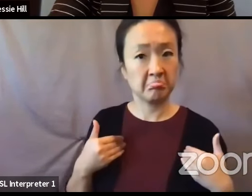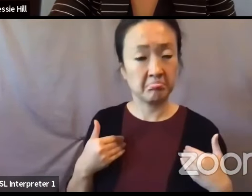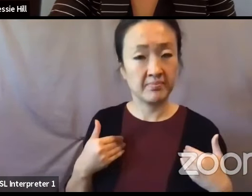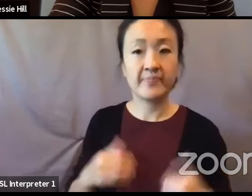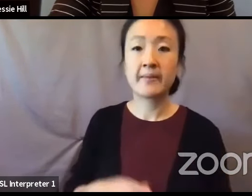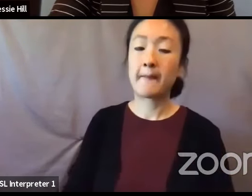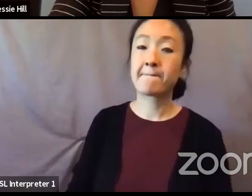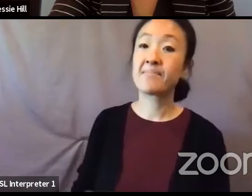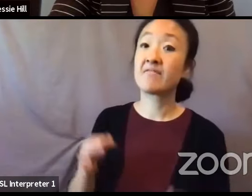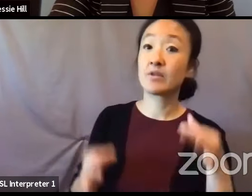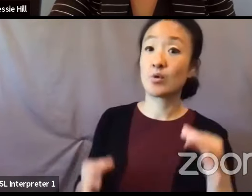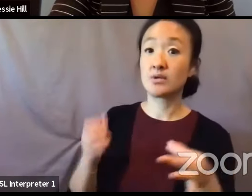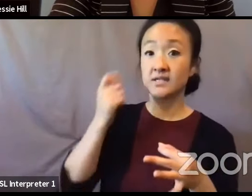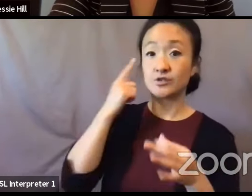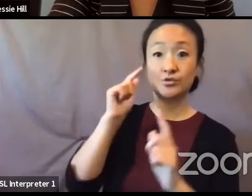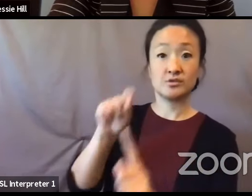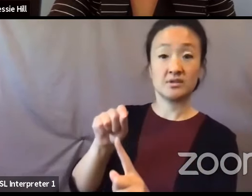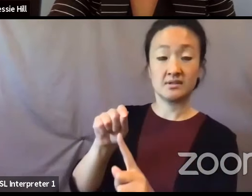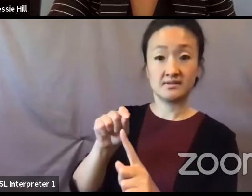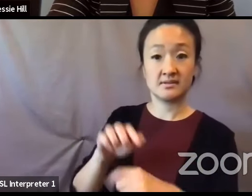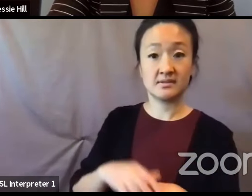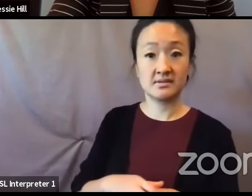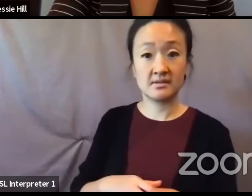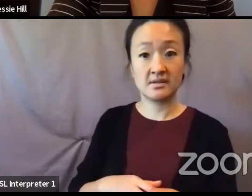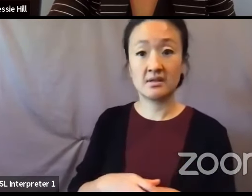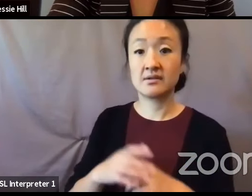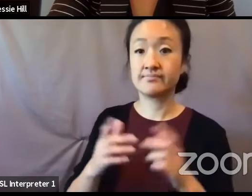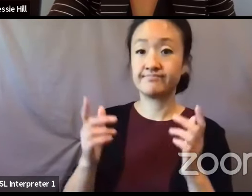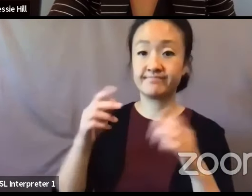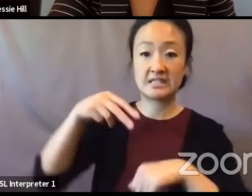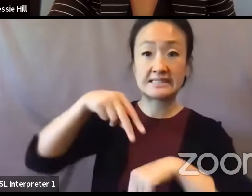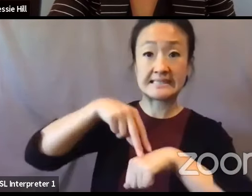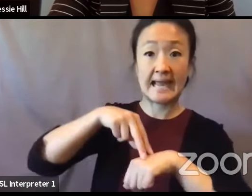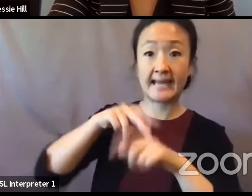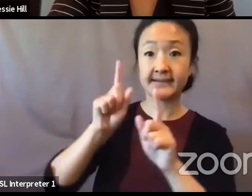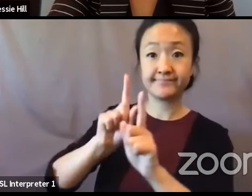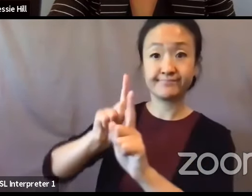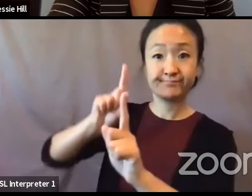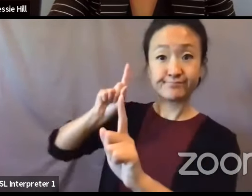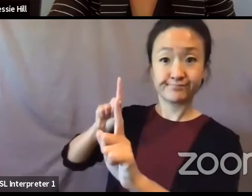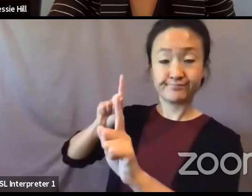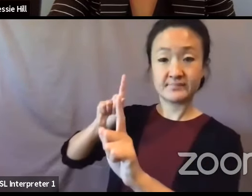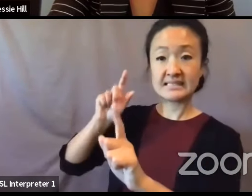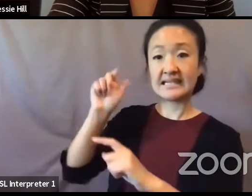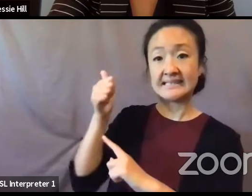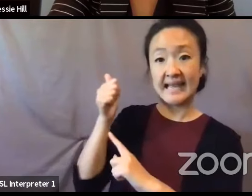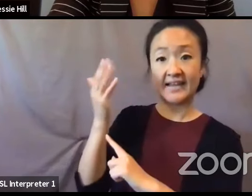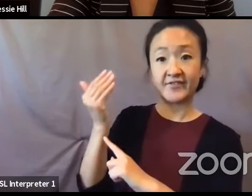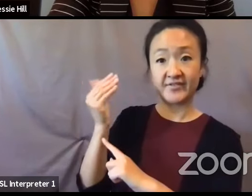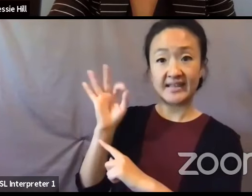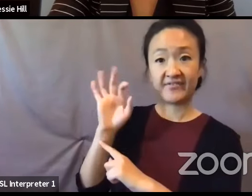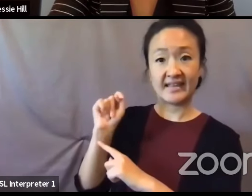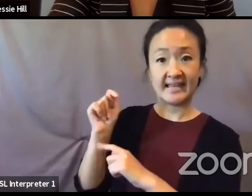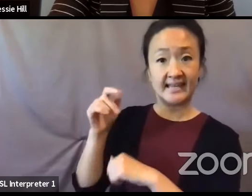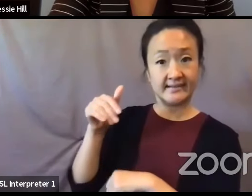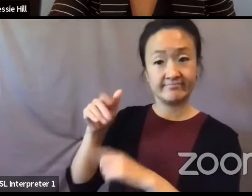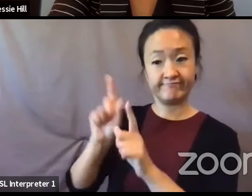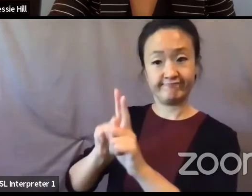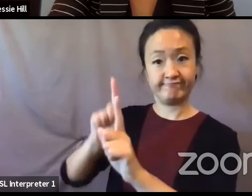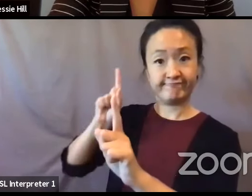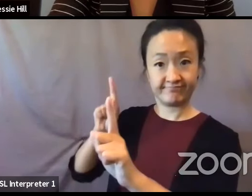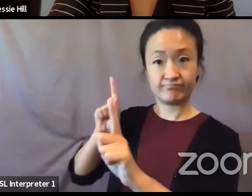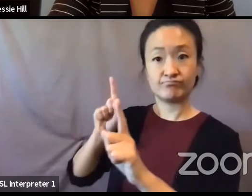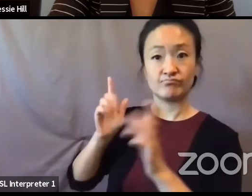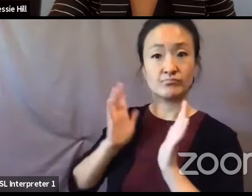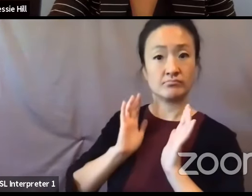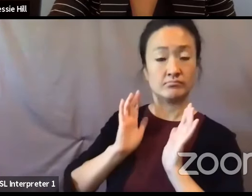have understood this, you know, you're standing, whatever, 10 feet away, 15 feet away, you are giving enough space for the police to do what they are doing.